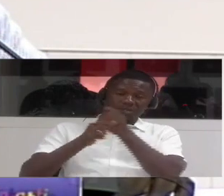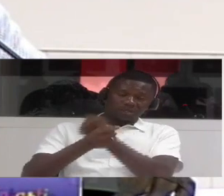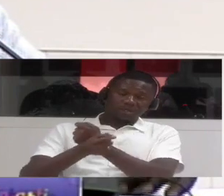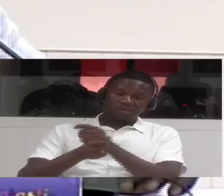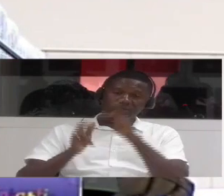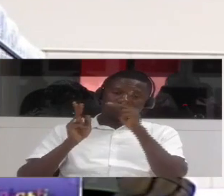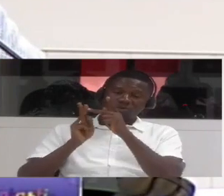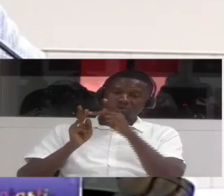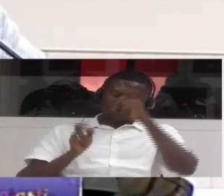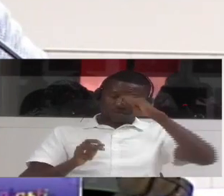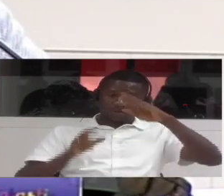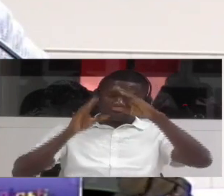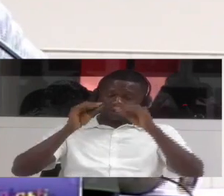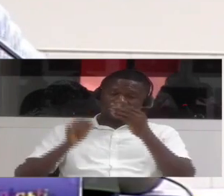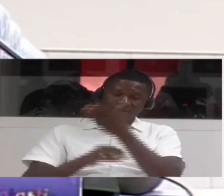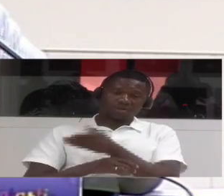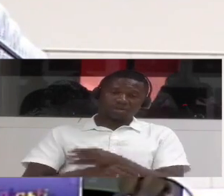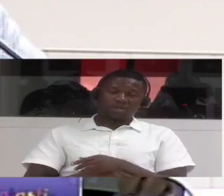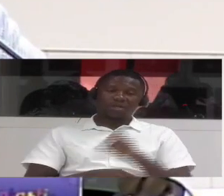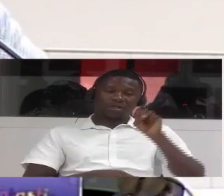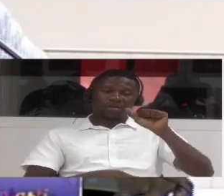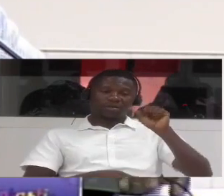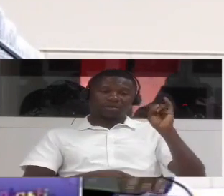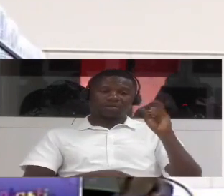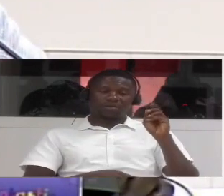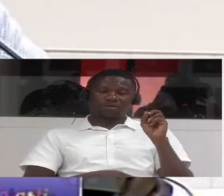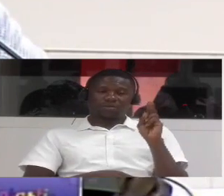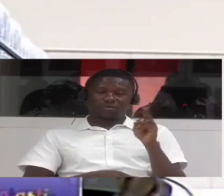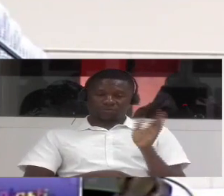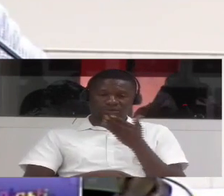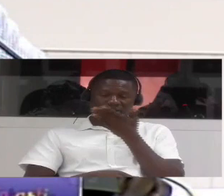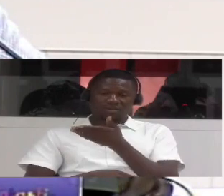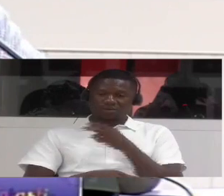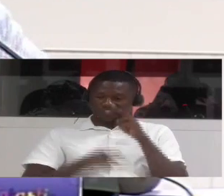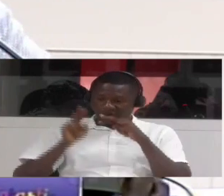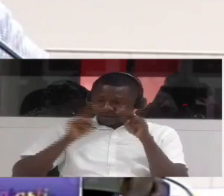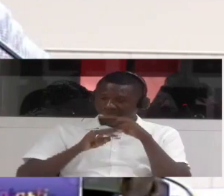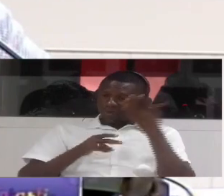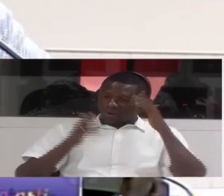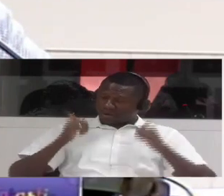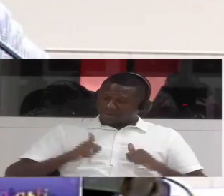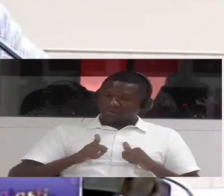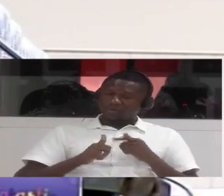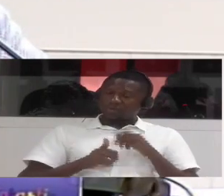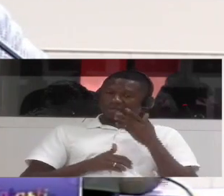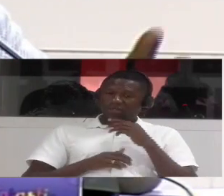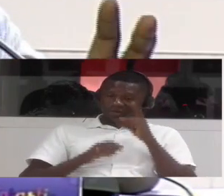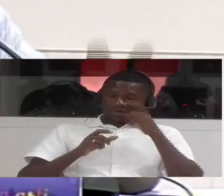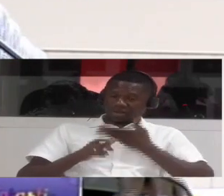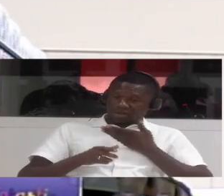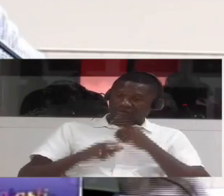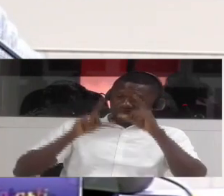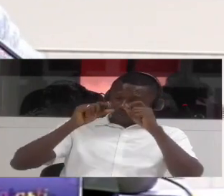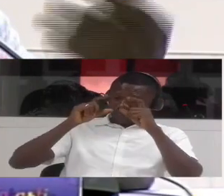station. So SAIKOU went there to find out about that particular case, and then so he took pictures